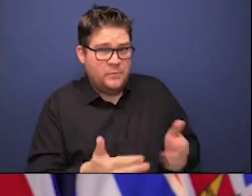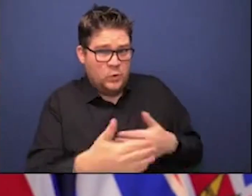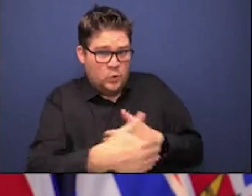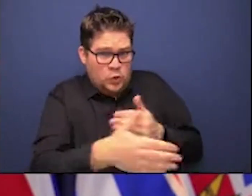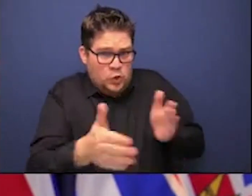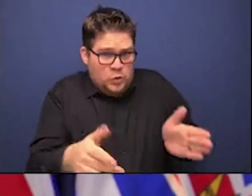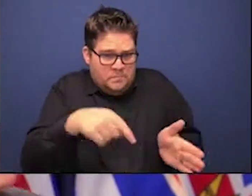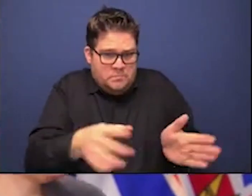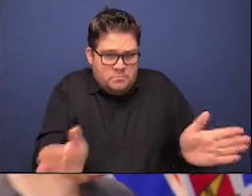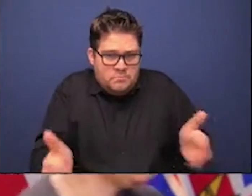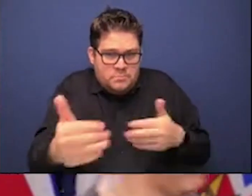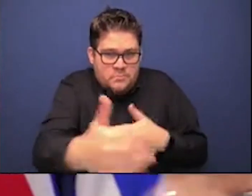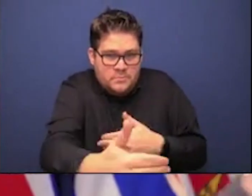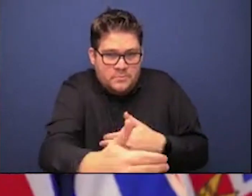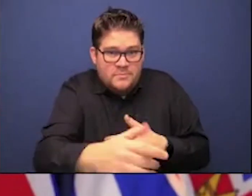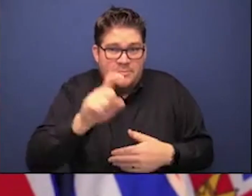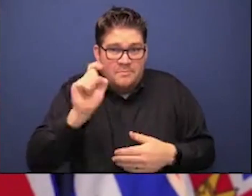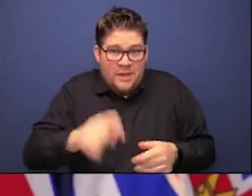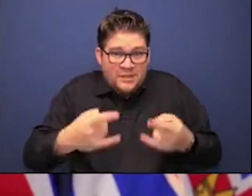Sure.